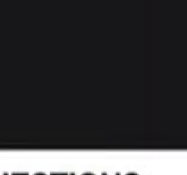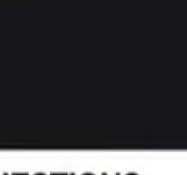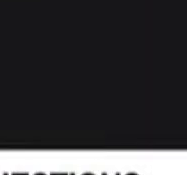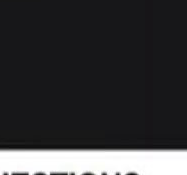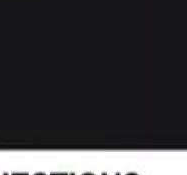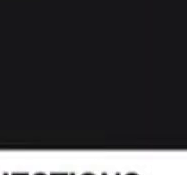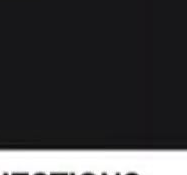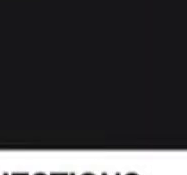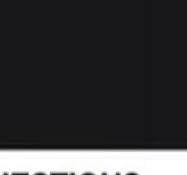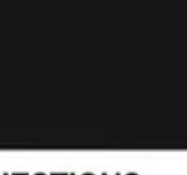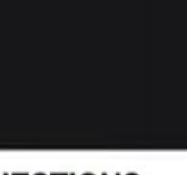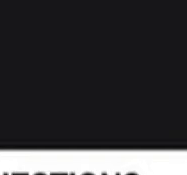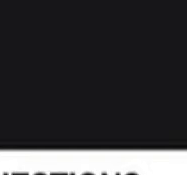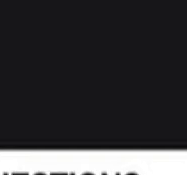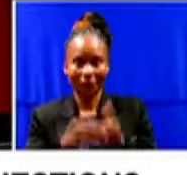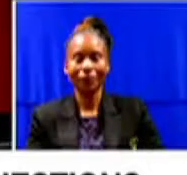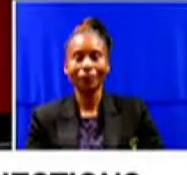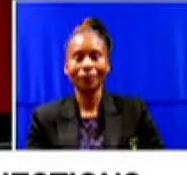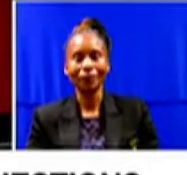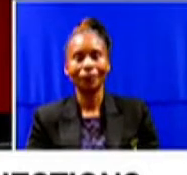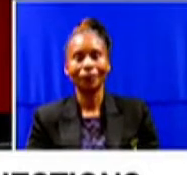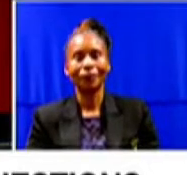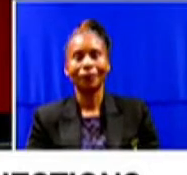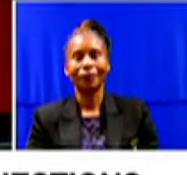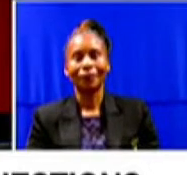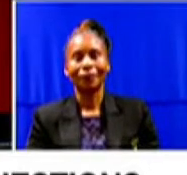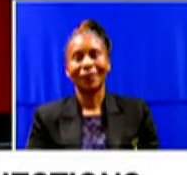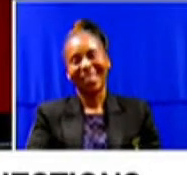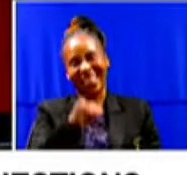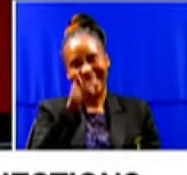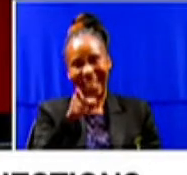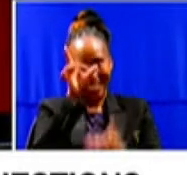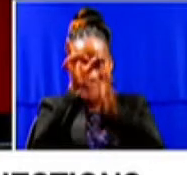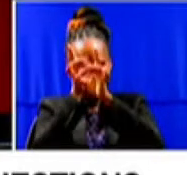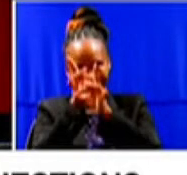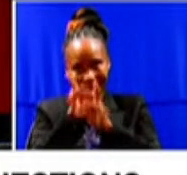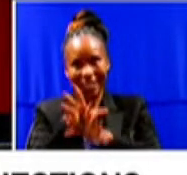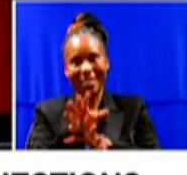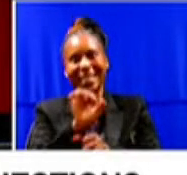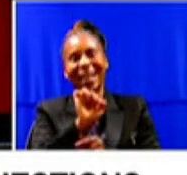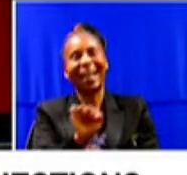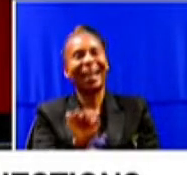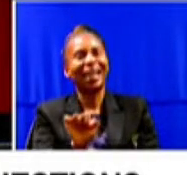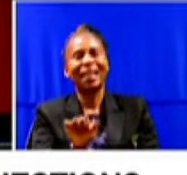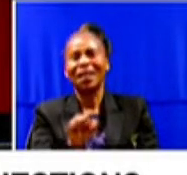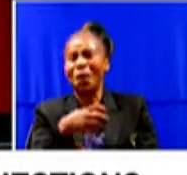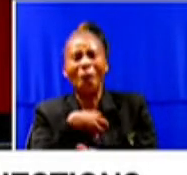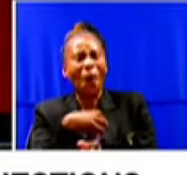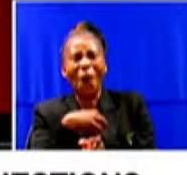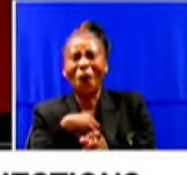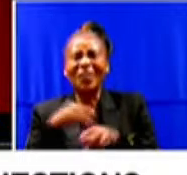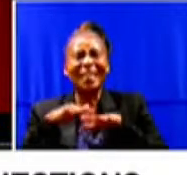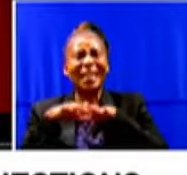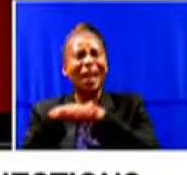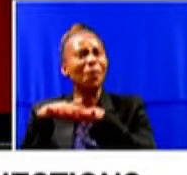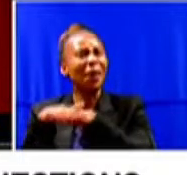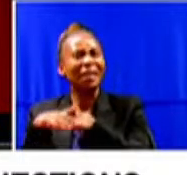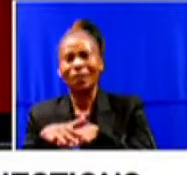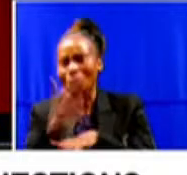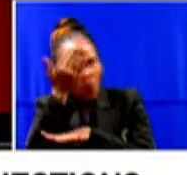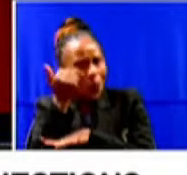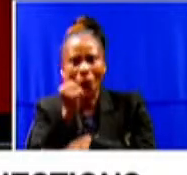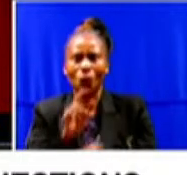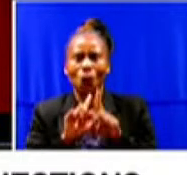Members, this is your information through your own networks and things. We don't know what you're